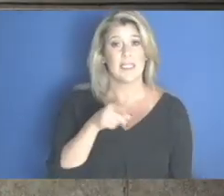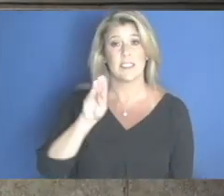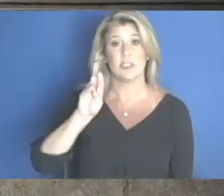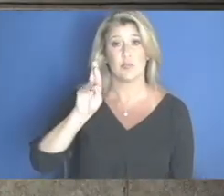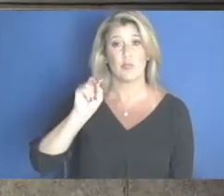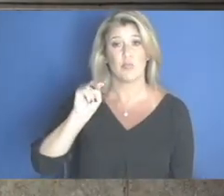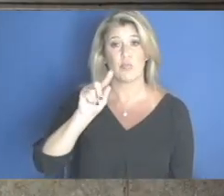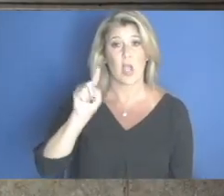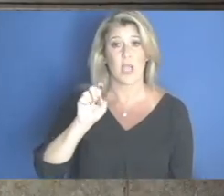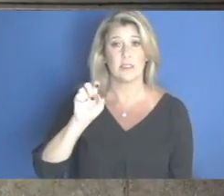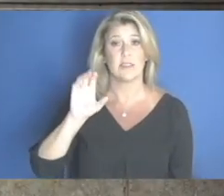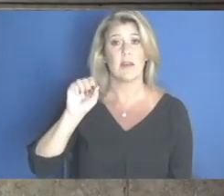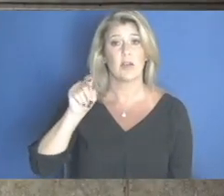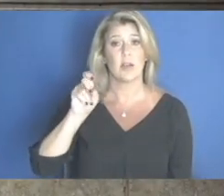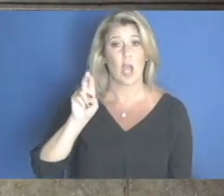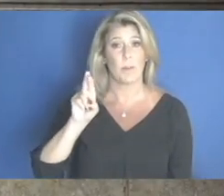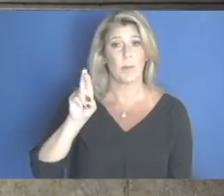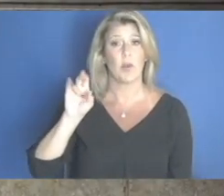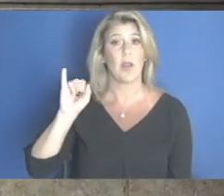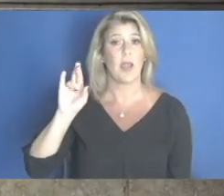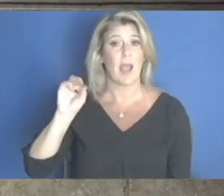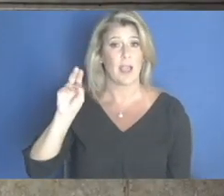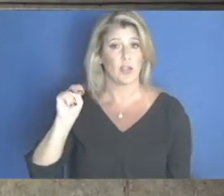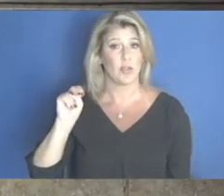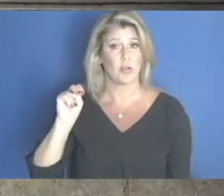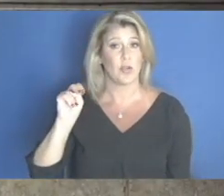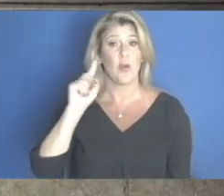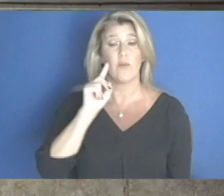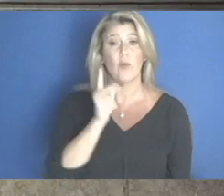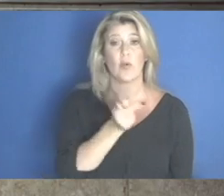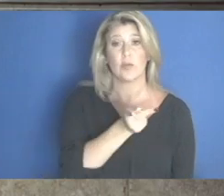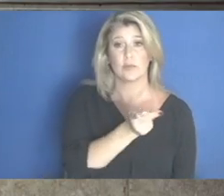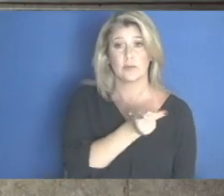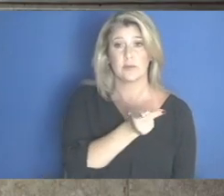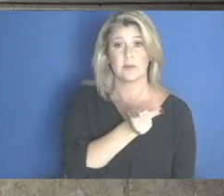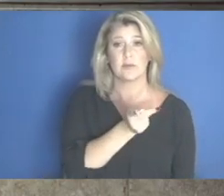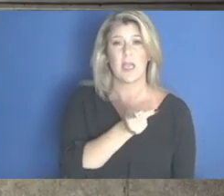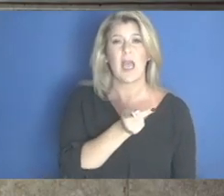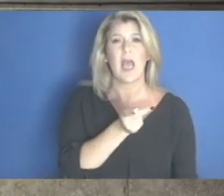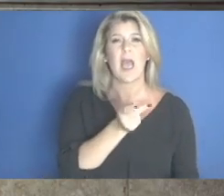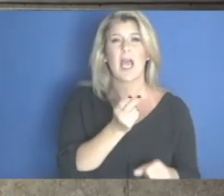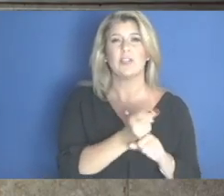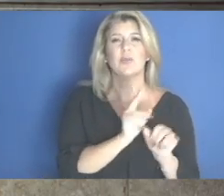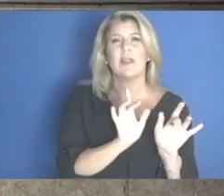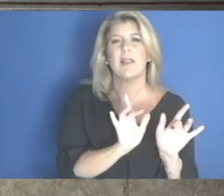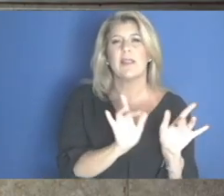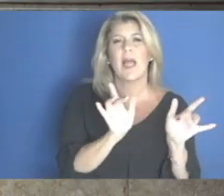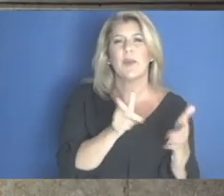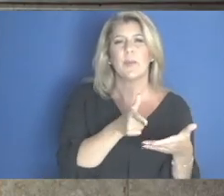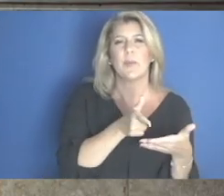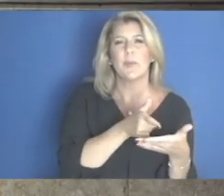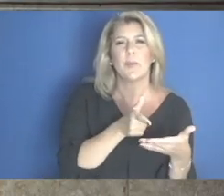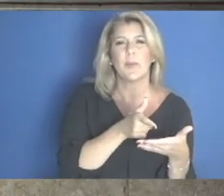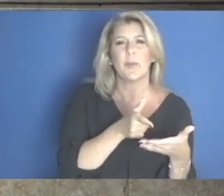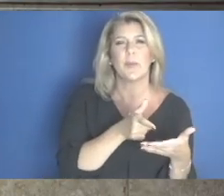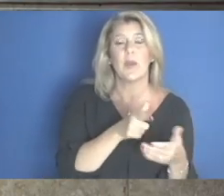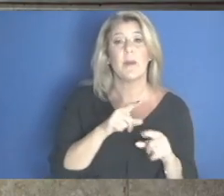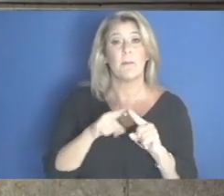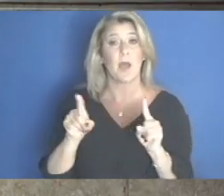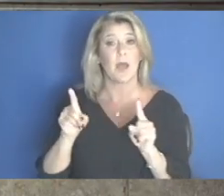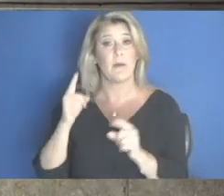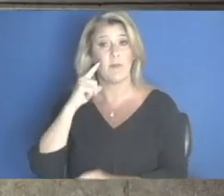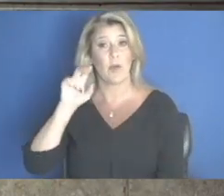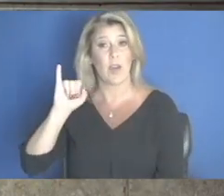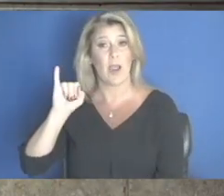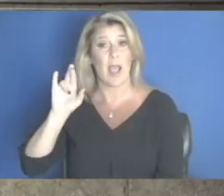This is bronze, copper and iron, and for bronze and copper I just like to put a splash of the